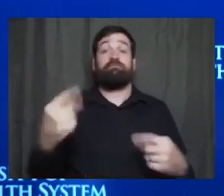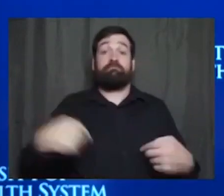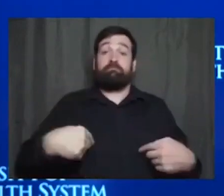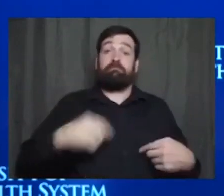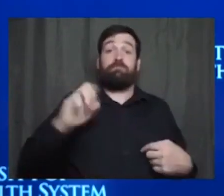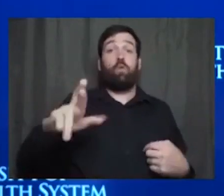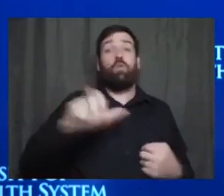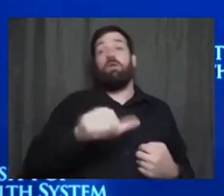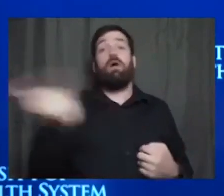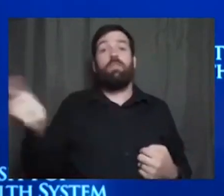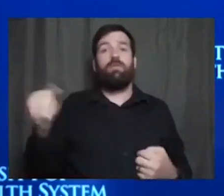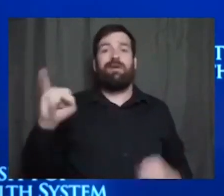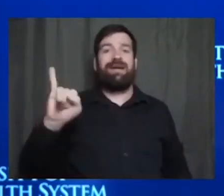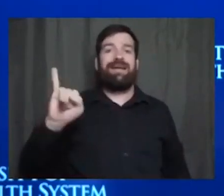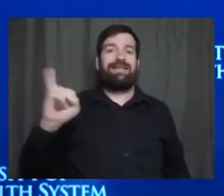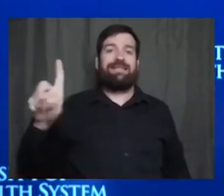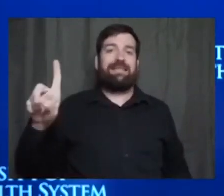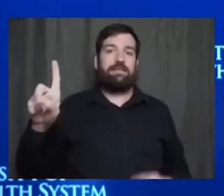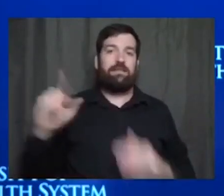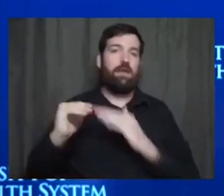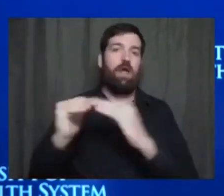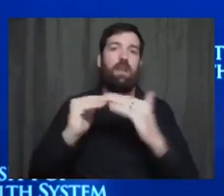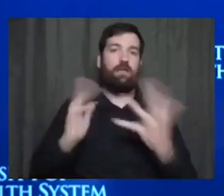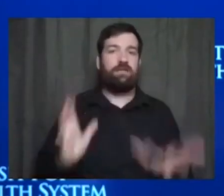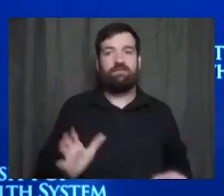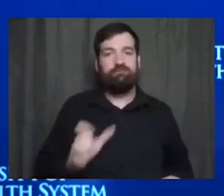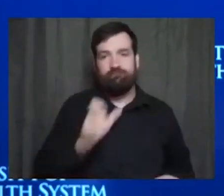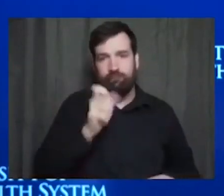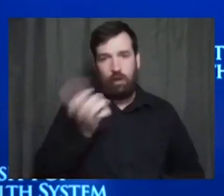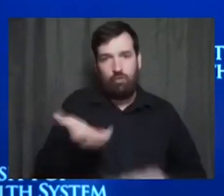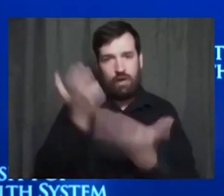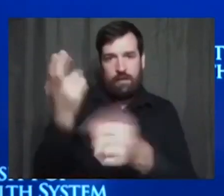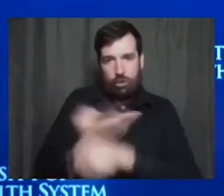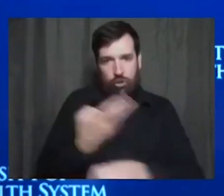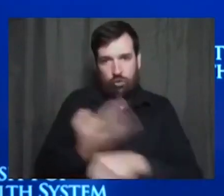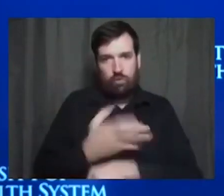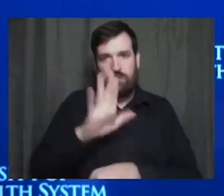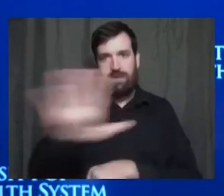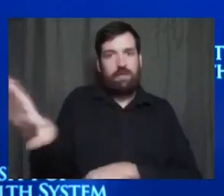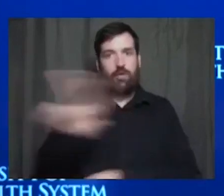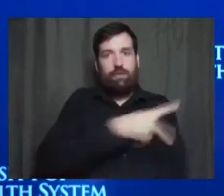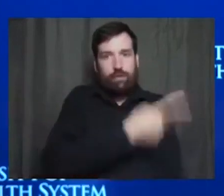would advocate for using that on themselves, their friends and family, or their patients.